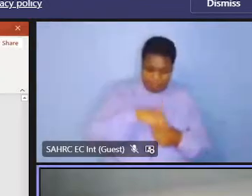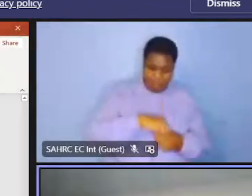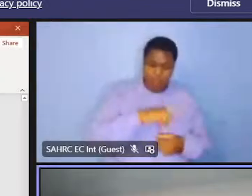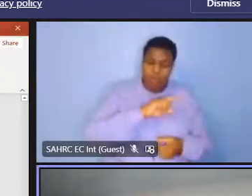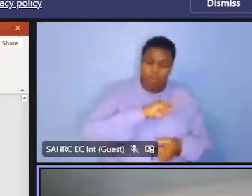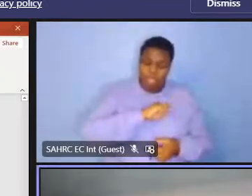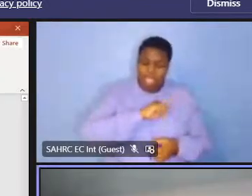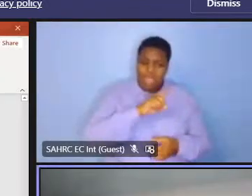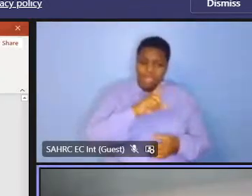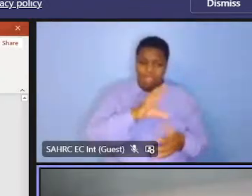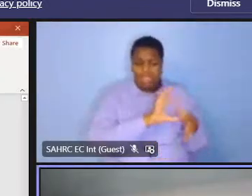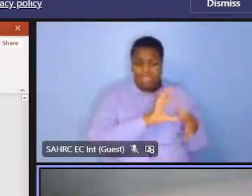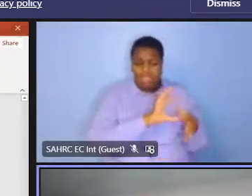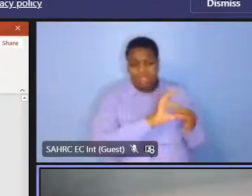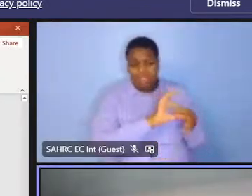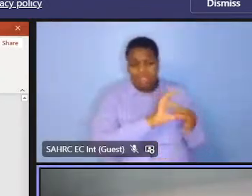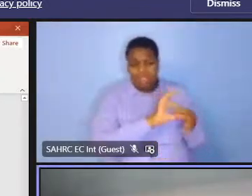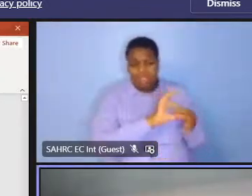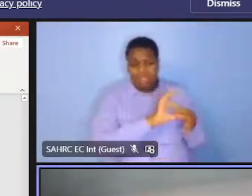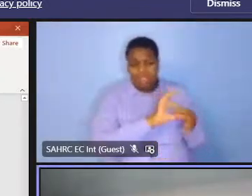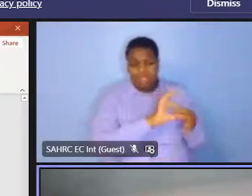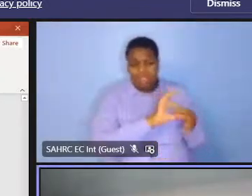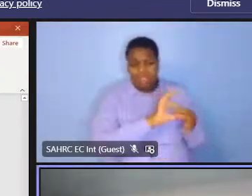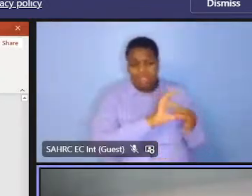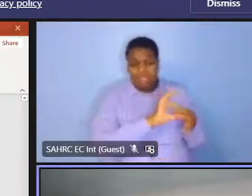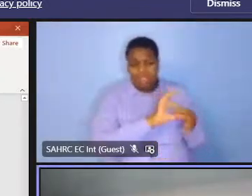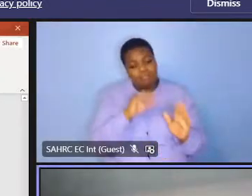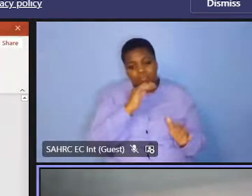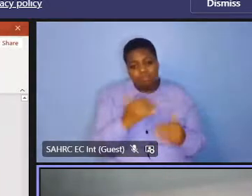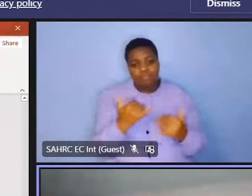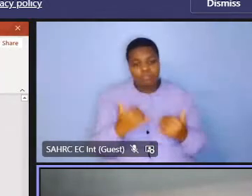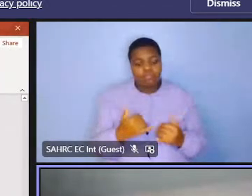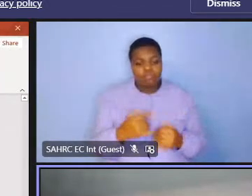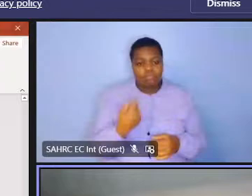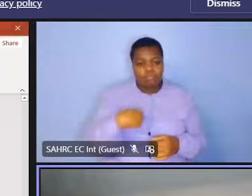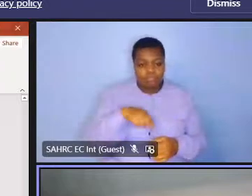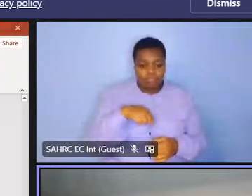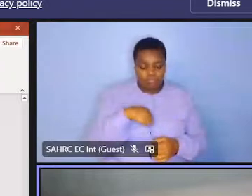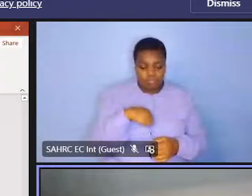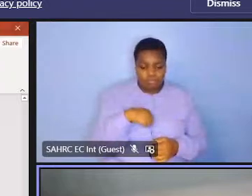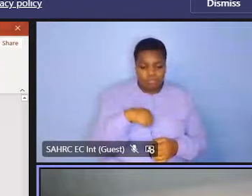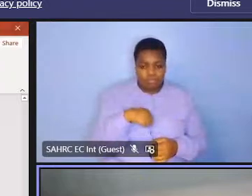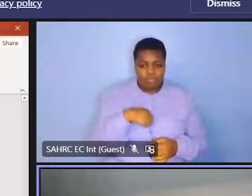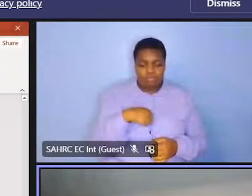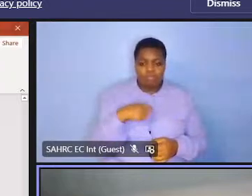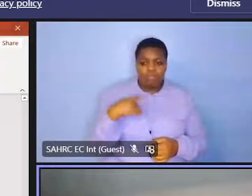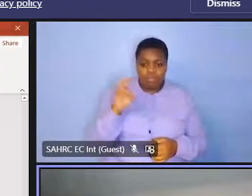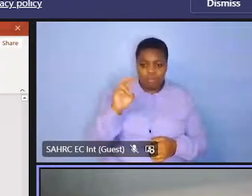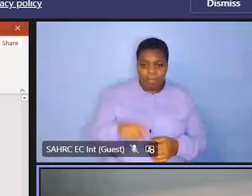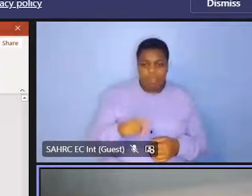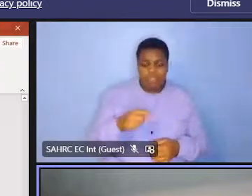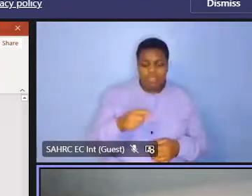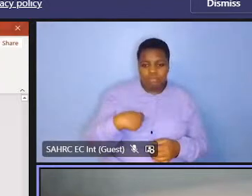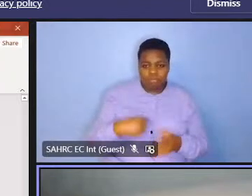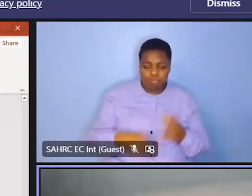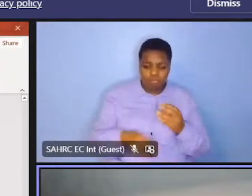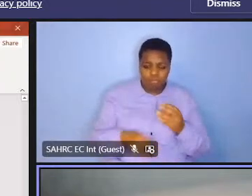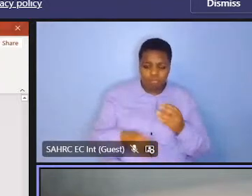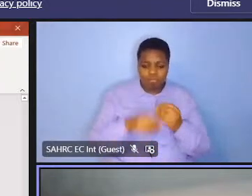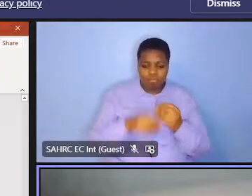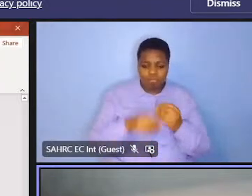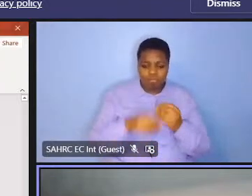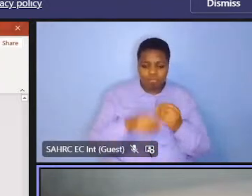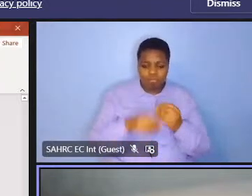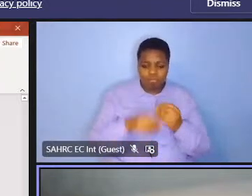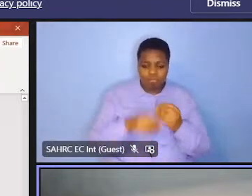the Schools Act. Now, the only permissible limitation, at least in terms of the law, I think should be the one that must meet the standards set forth by